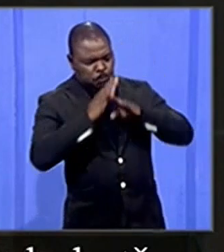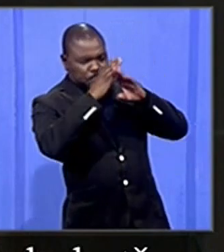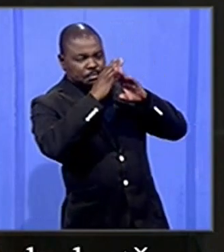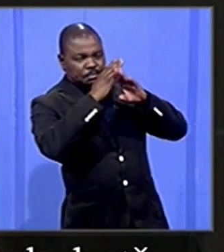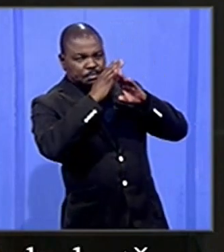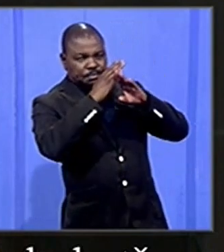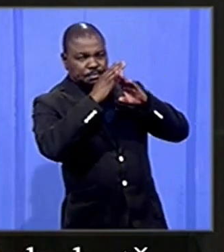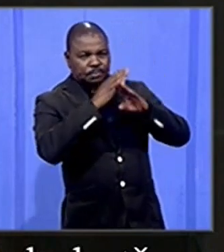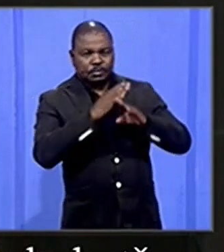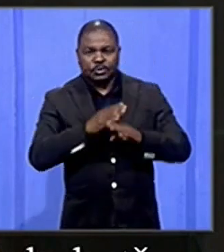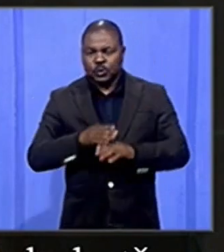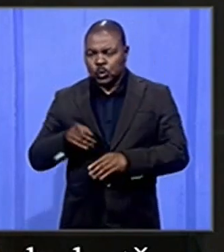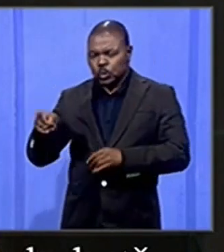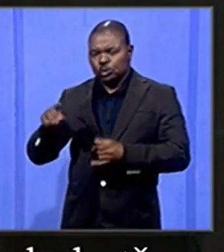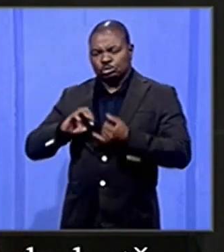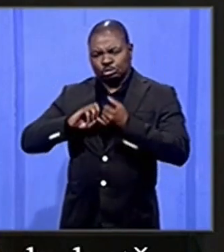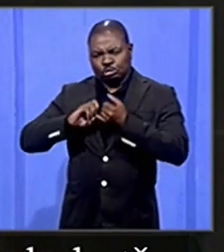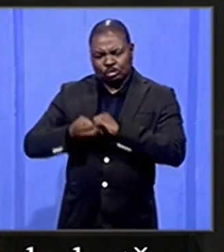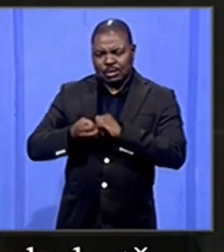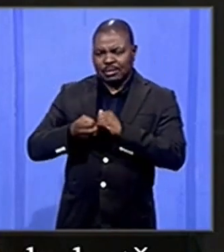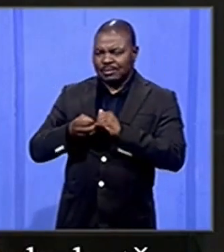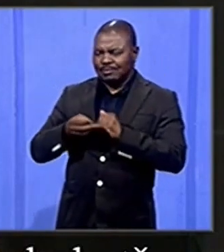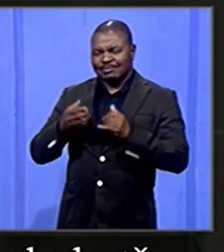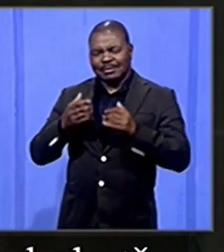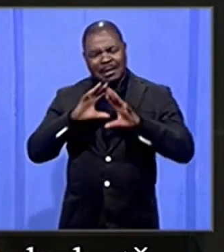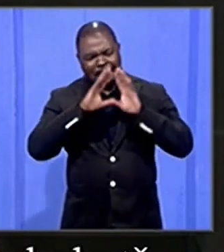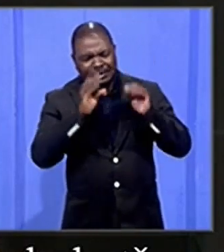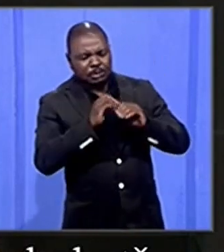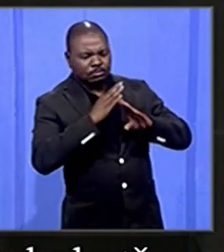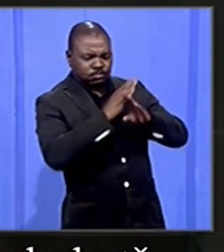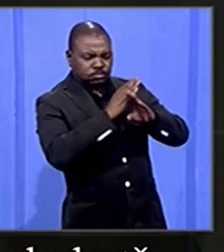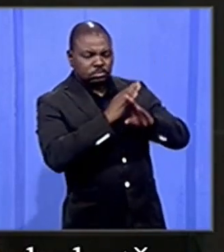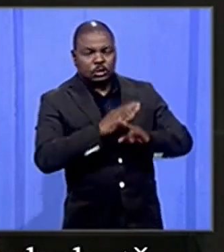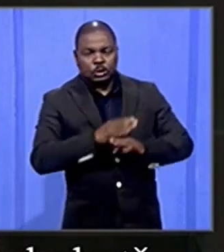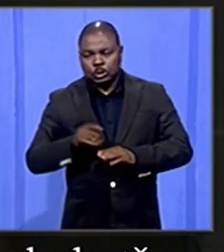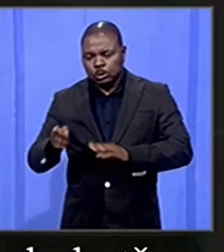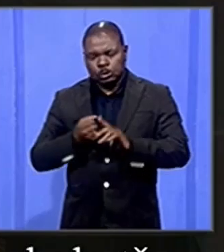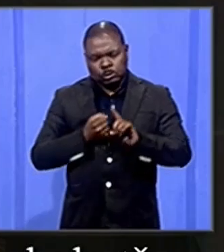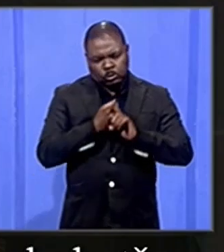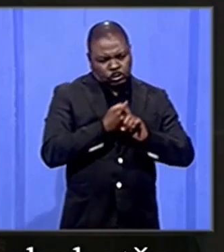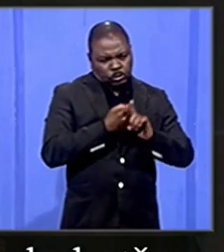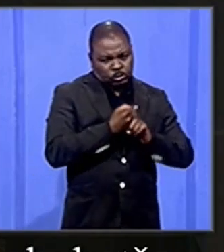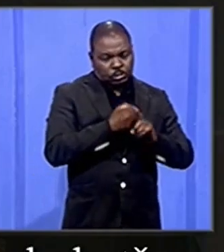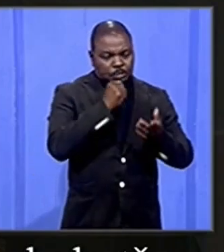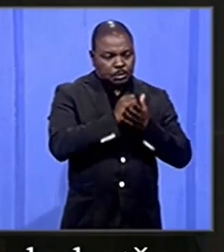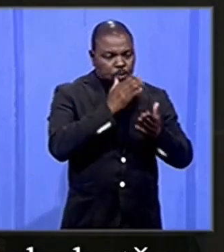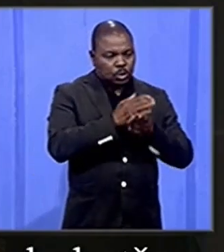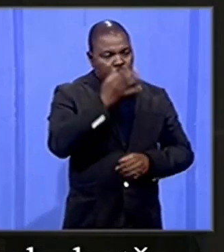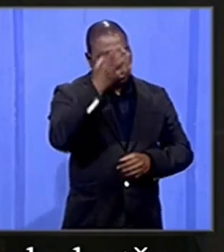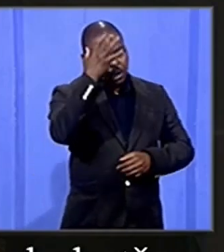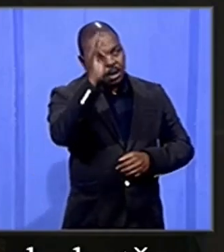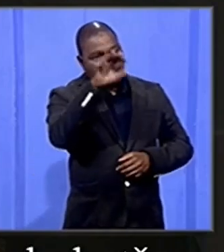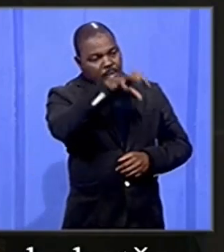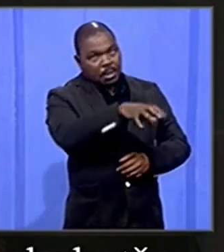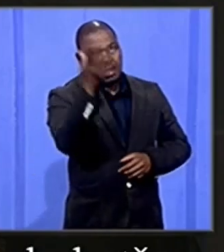Using all means at his disposal, he worked to thwart the capture of the